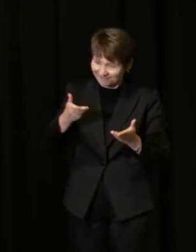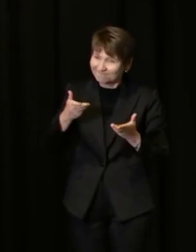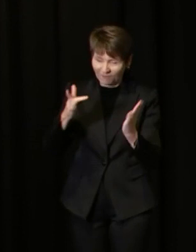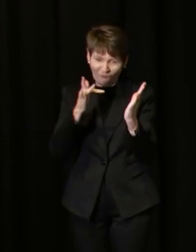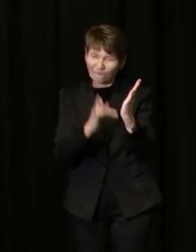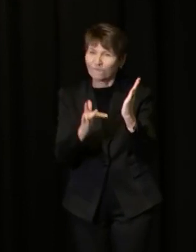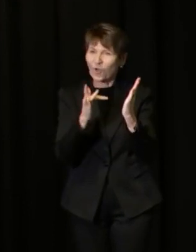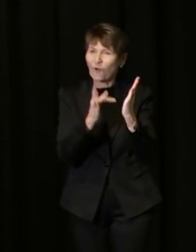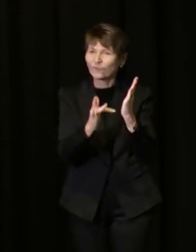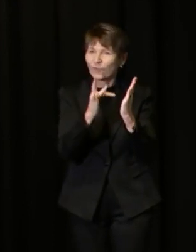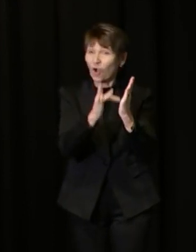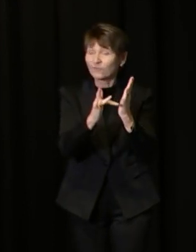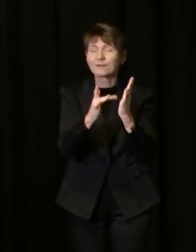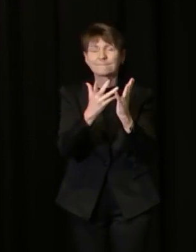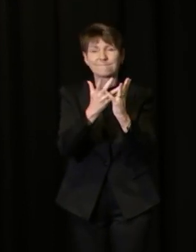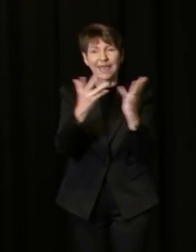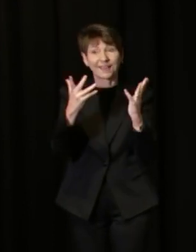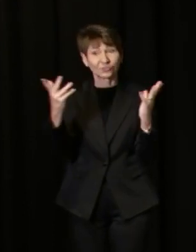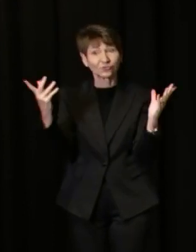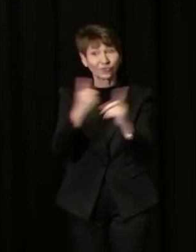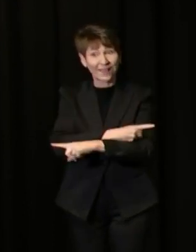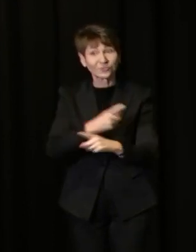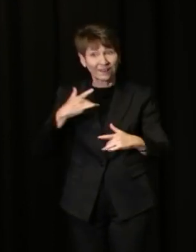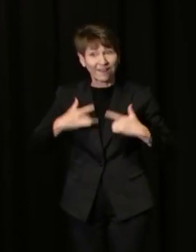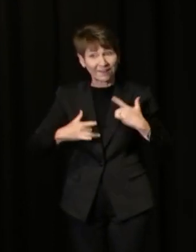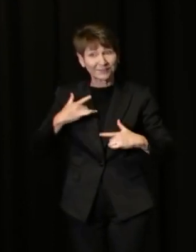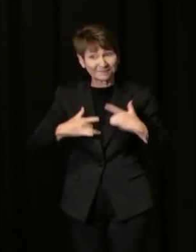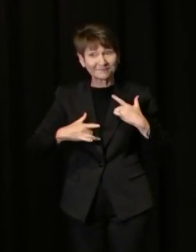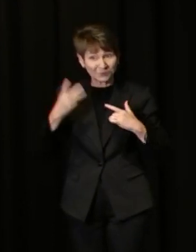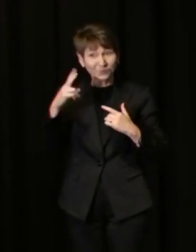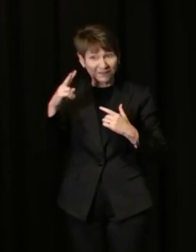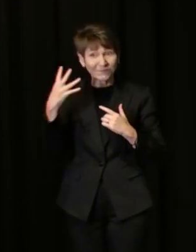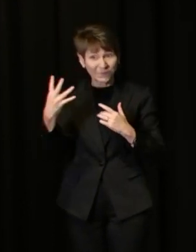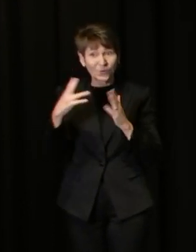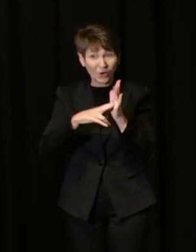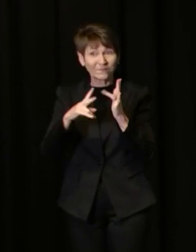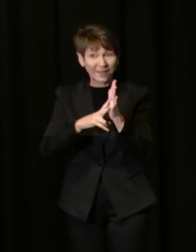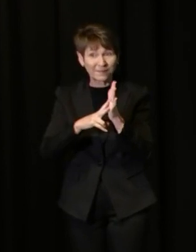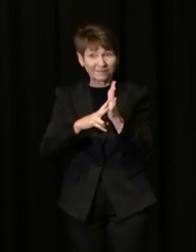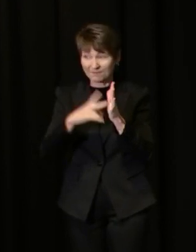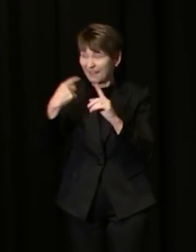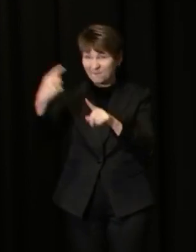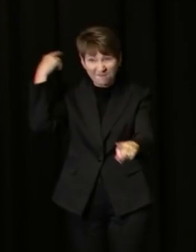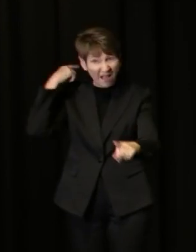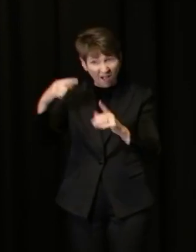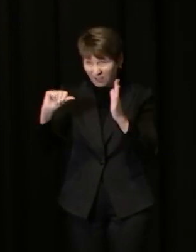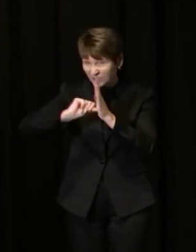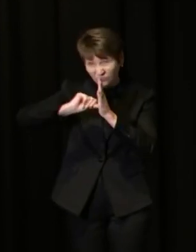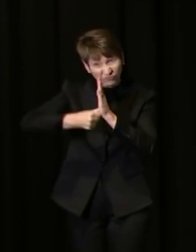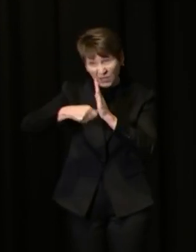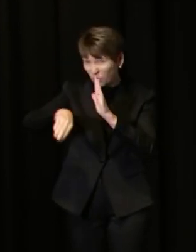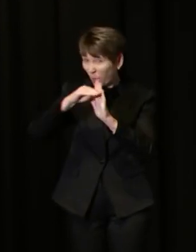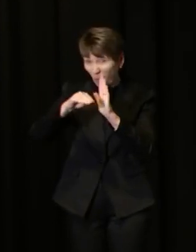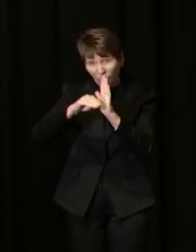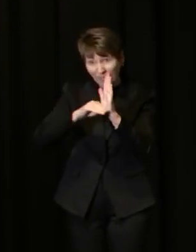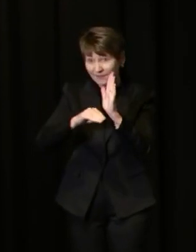a fundamental change, a massive change in many respects, to the rules that we've all been living under. What that